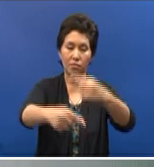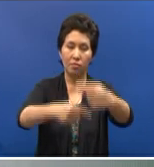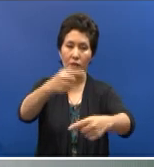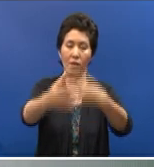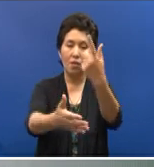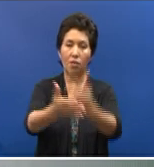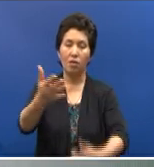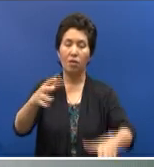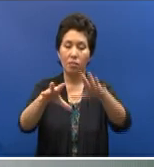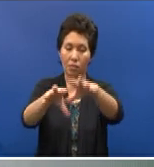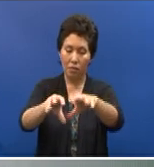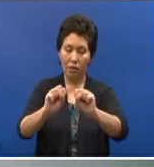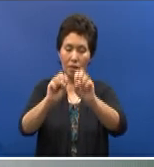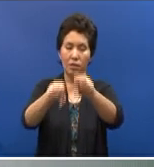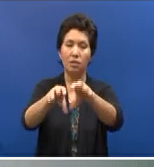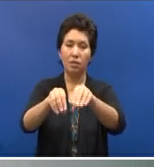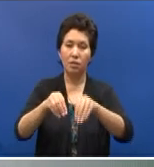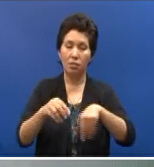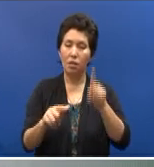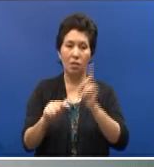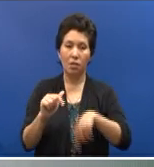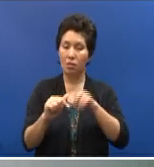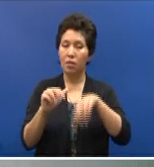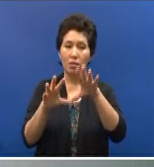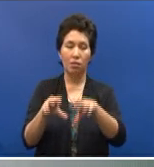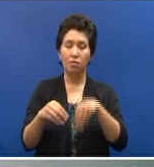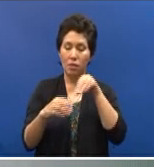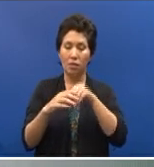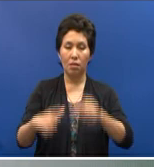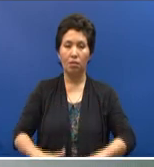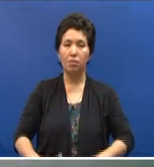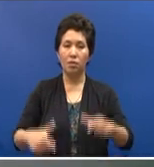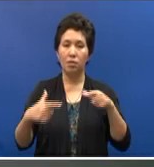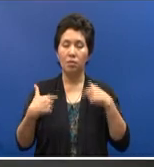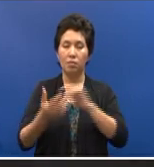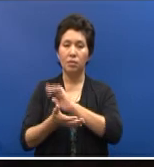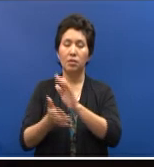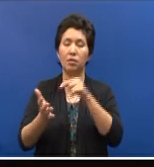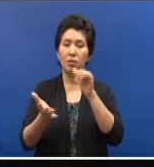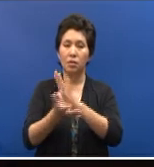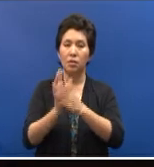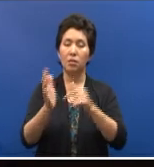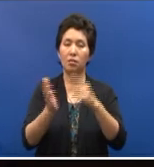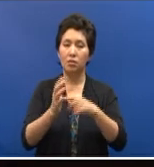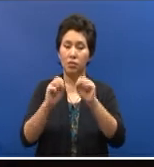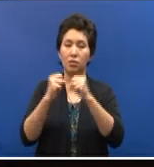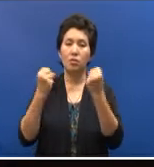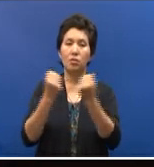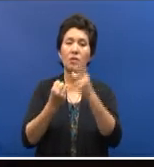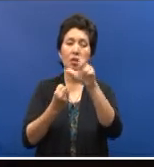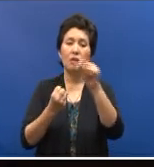what is acceptable and unacceptable in society. Okay, so this involves